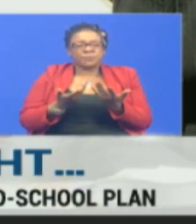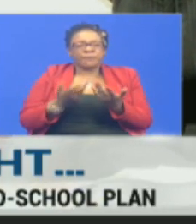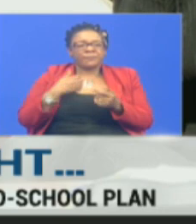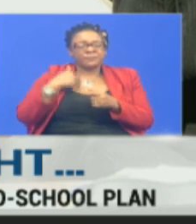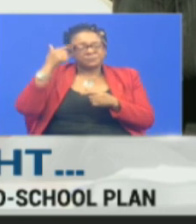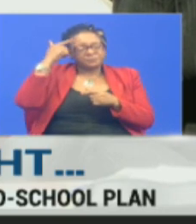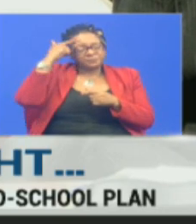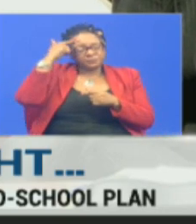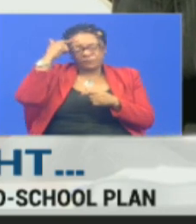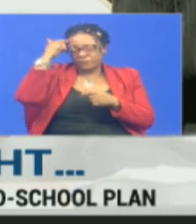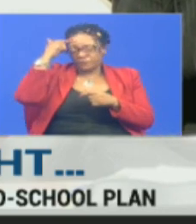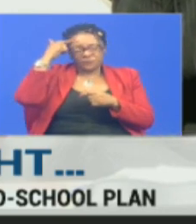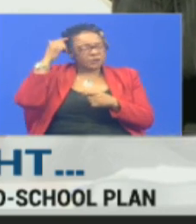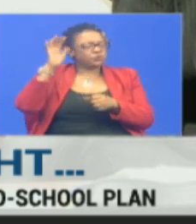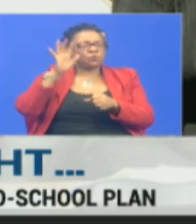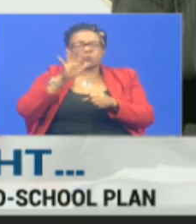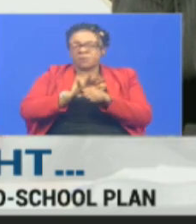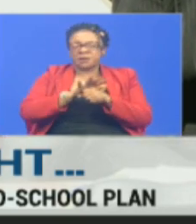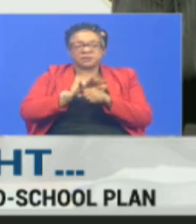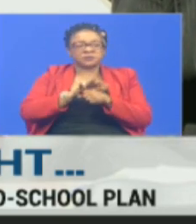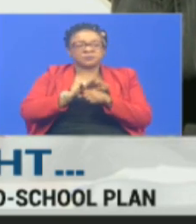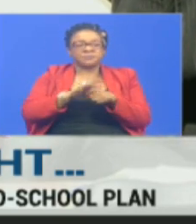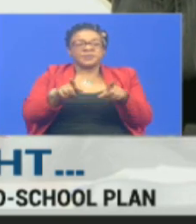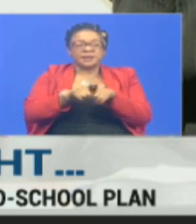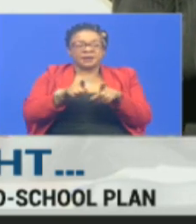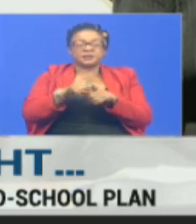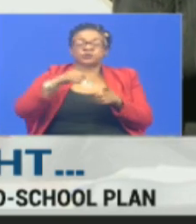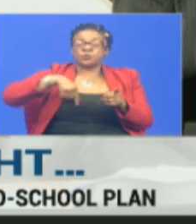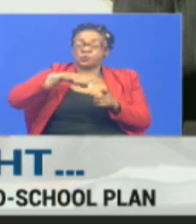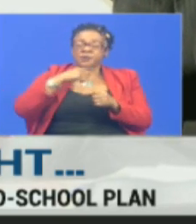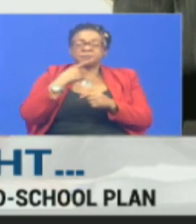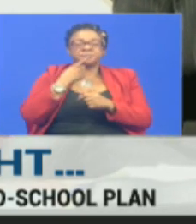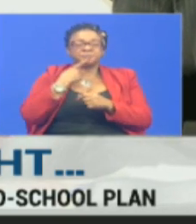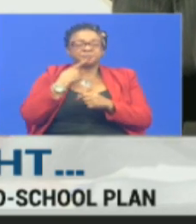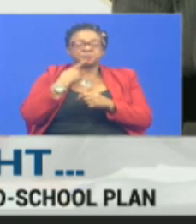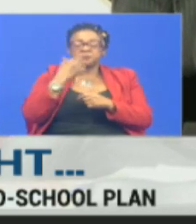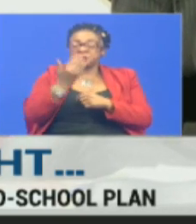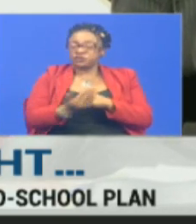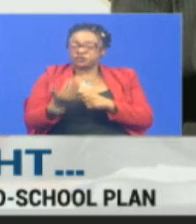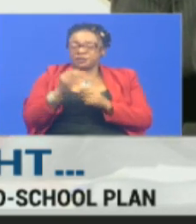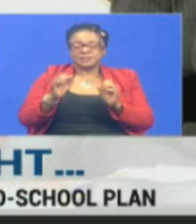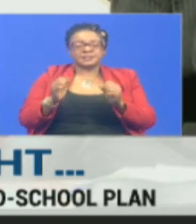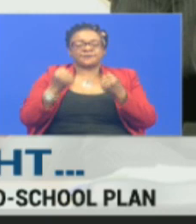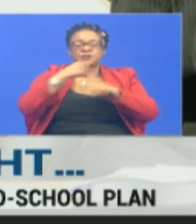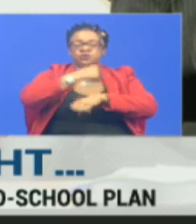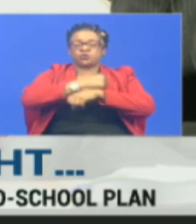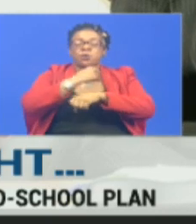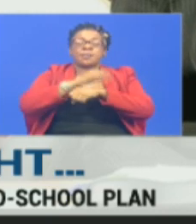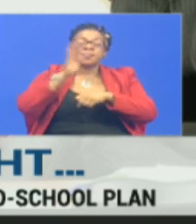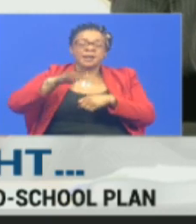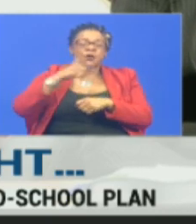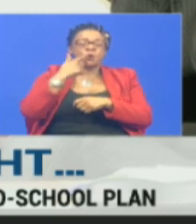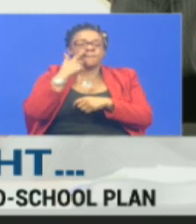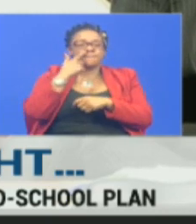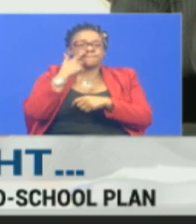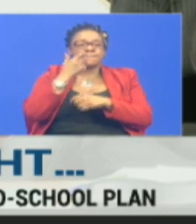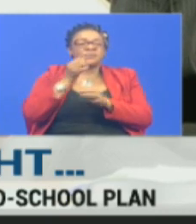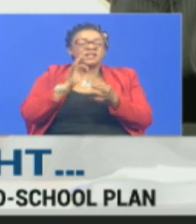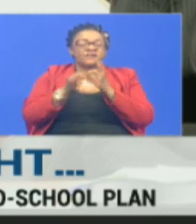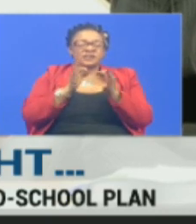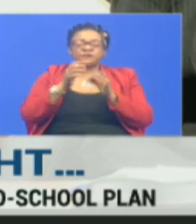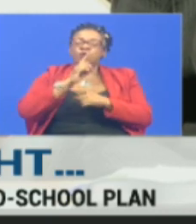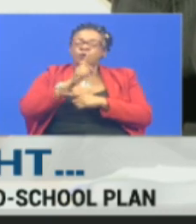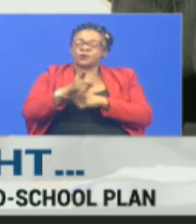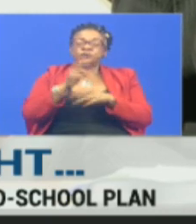done too much. And as I've stated, children are safer in schools than at home. Even if we were ordered to